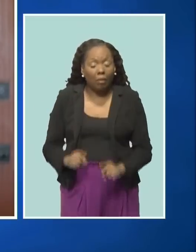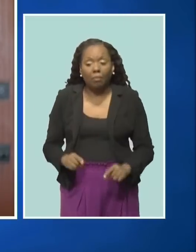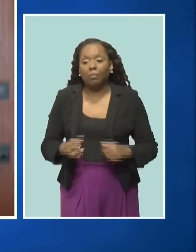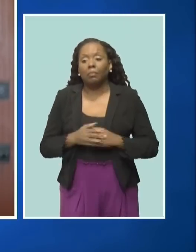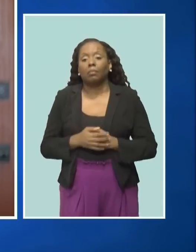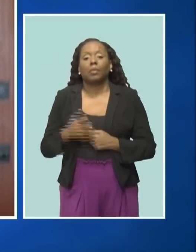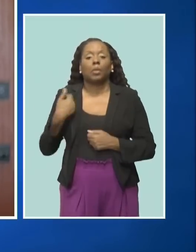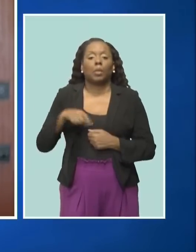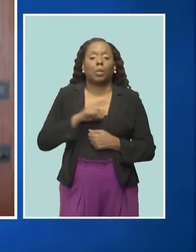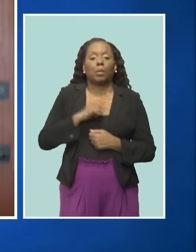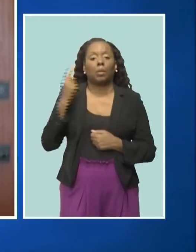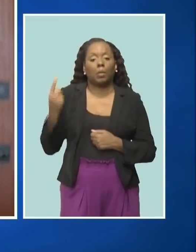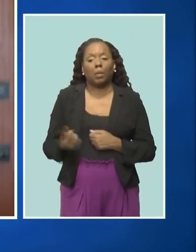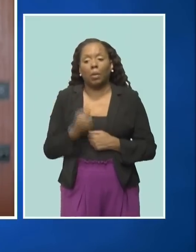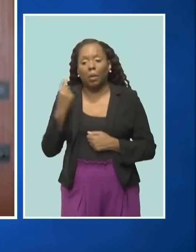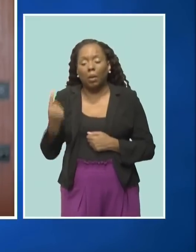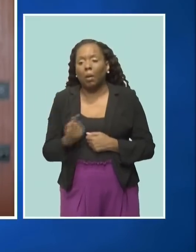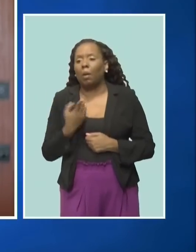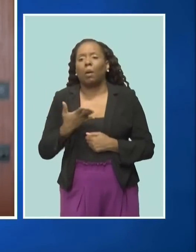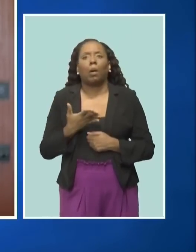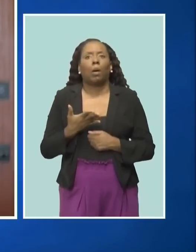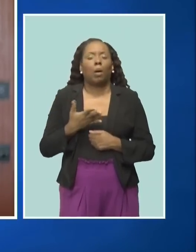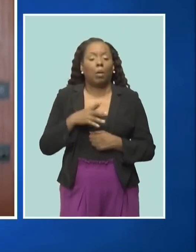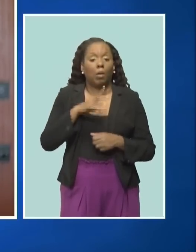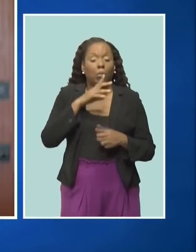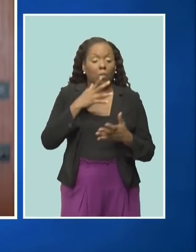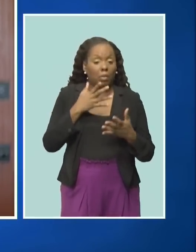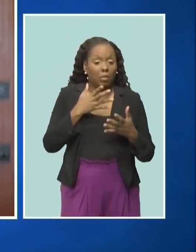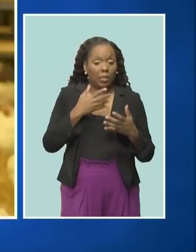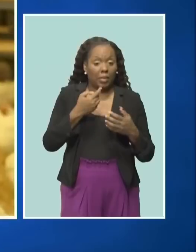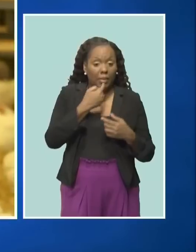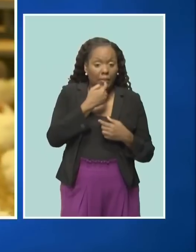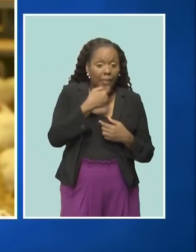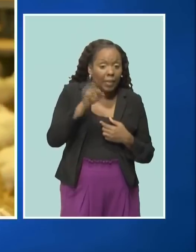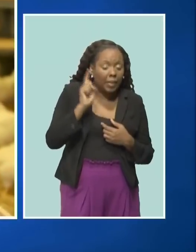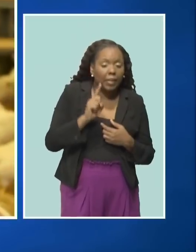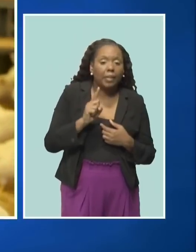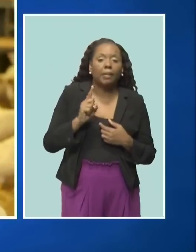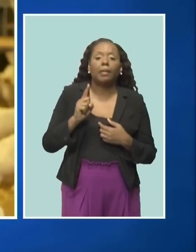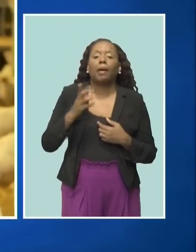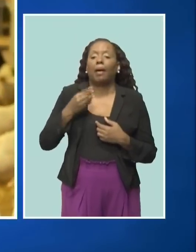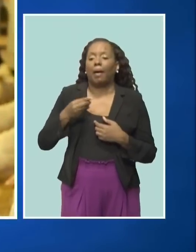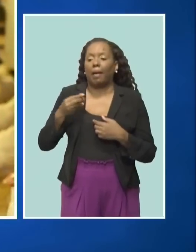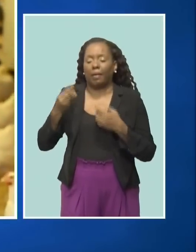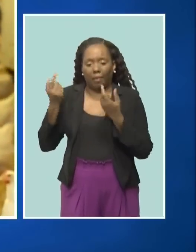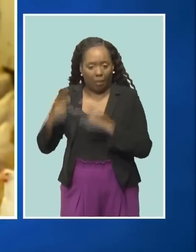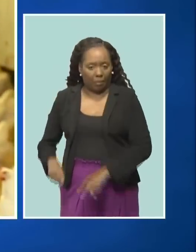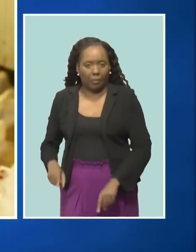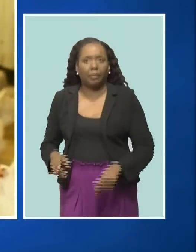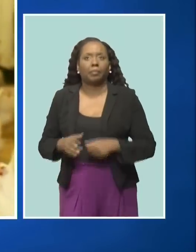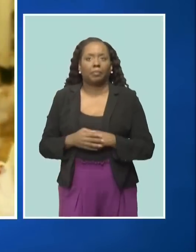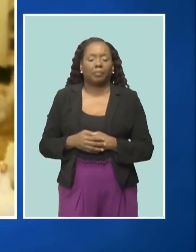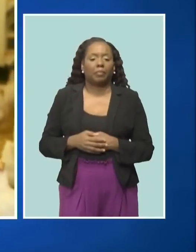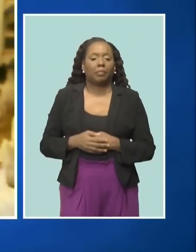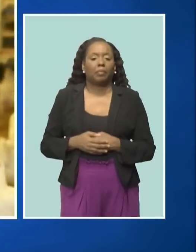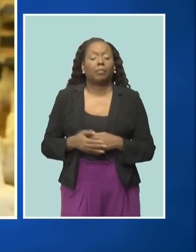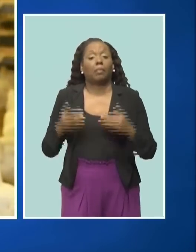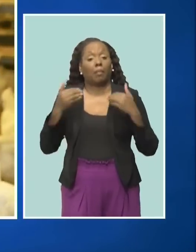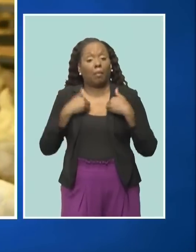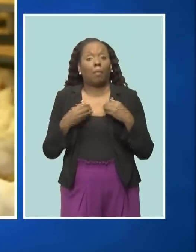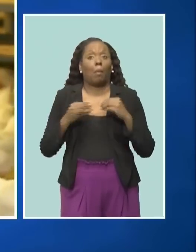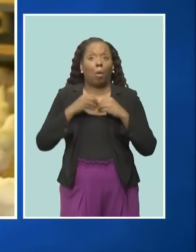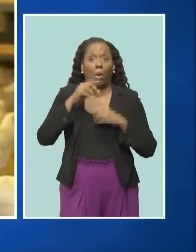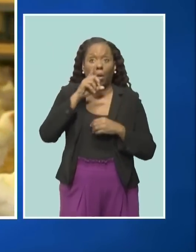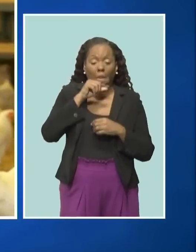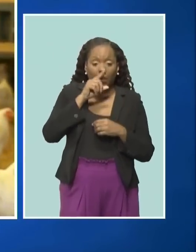been consistent with what we are saying. The minister tells the CBC News this is due to an increase in poultry production. He says should